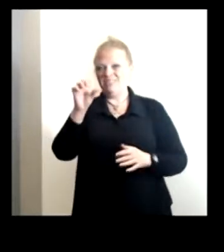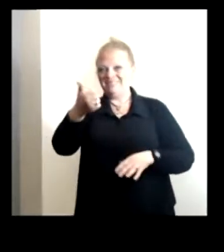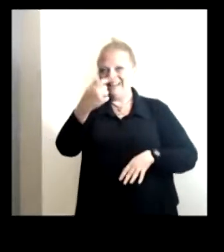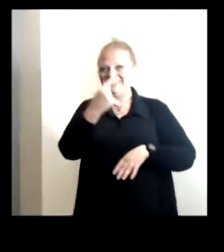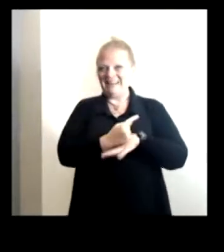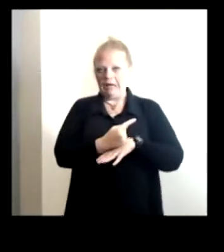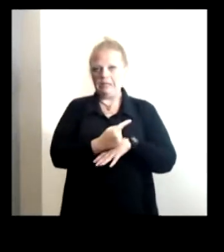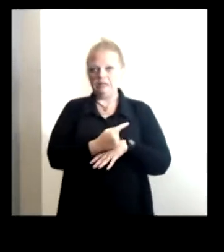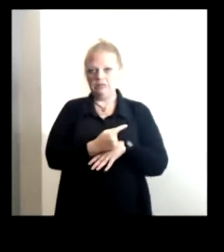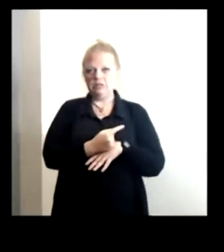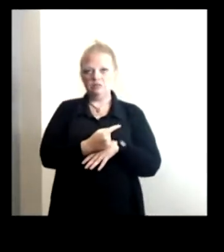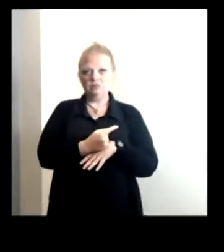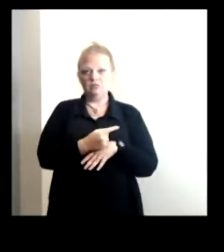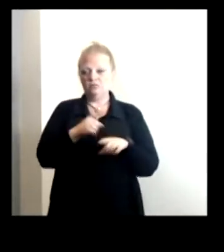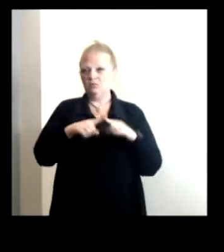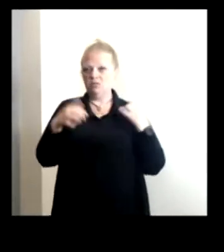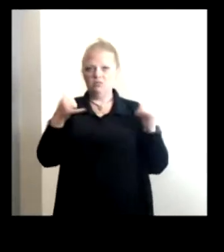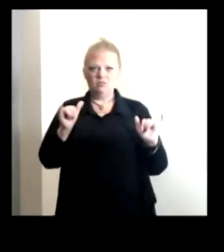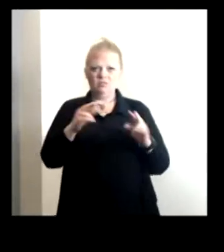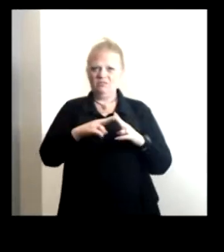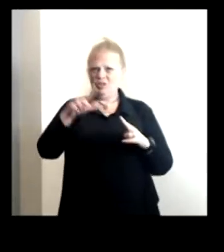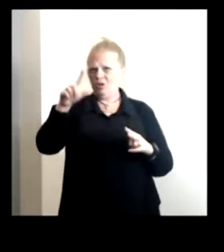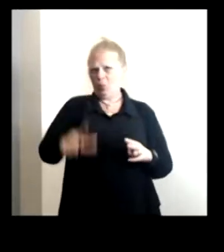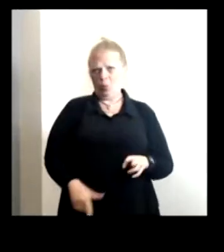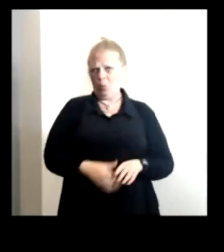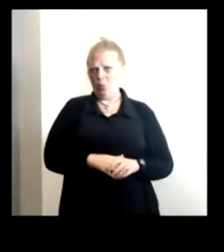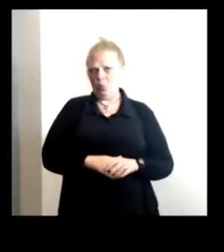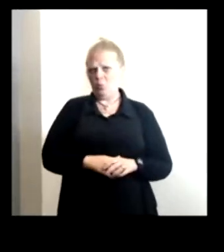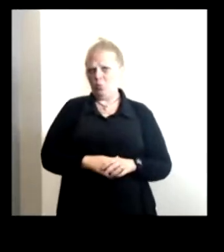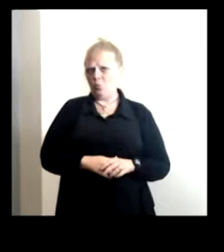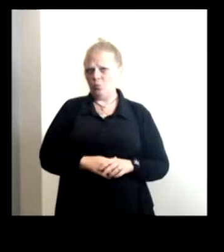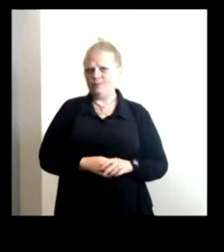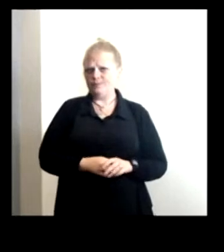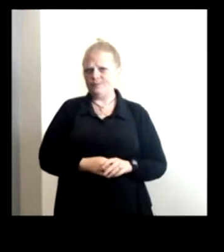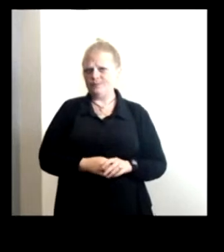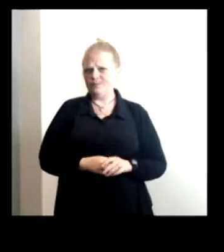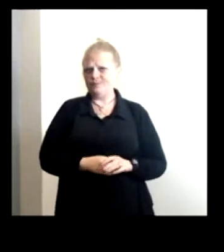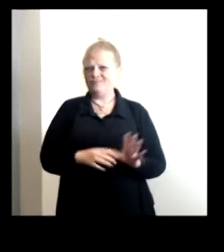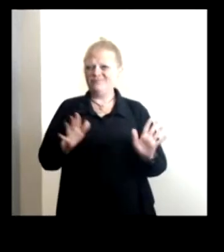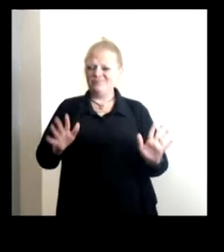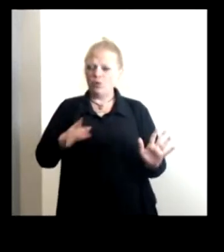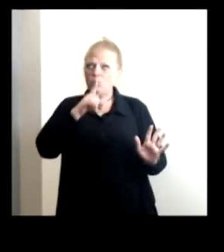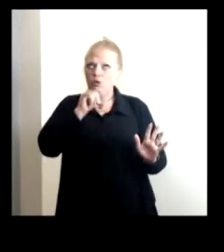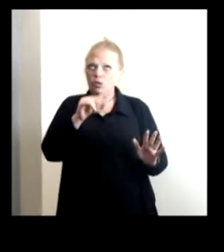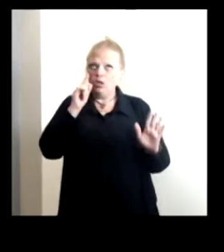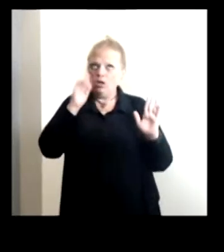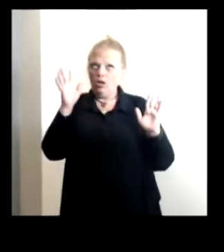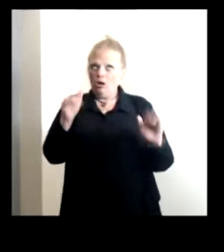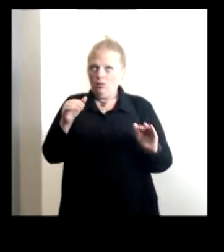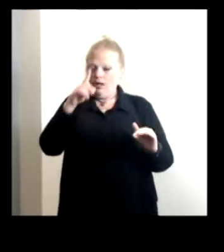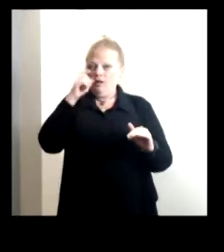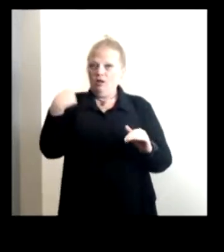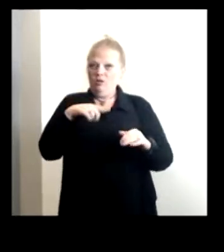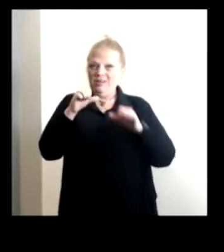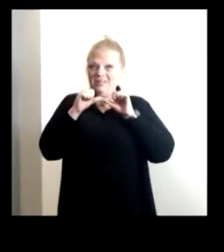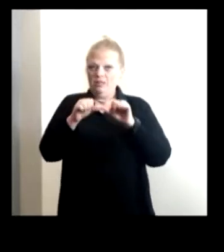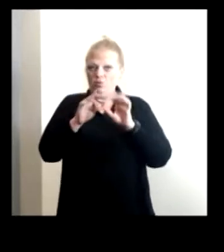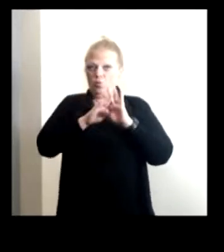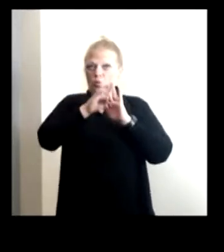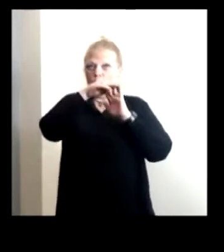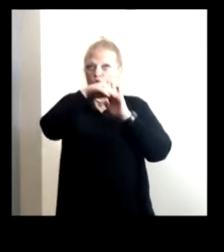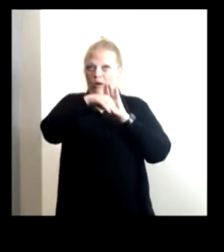nearly tripled, but they're still very low. Now the thing which I was really hoping for, because we continued to see a